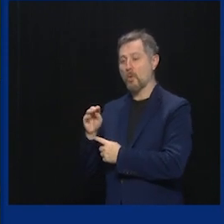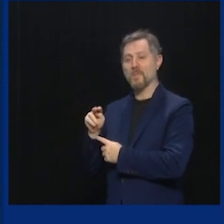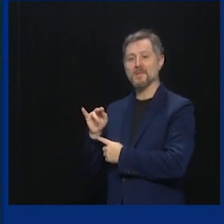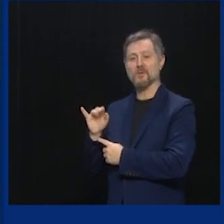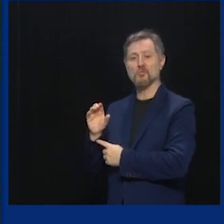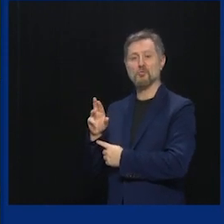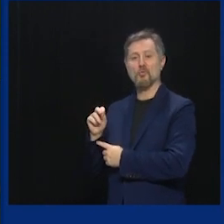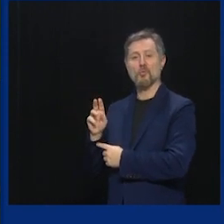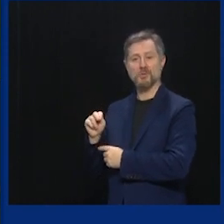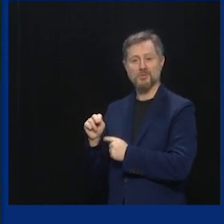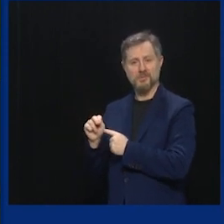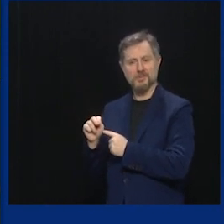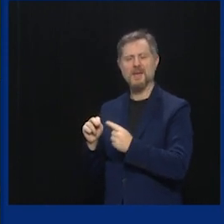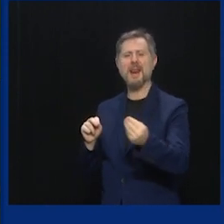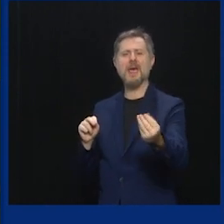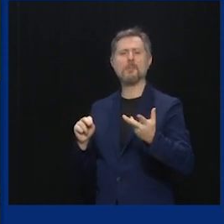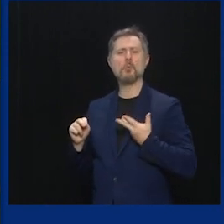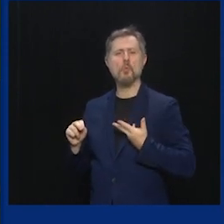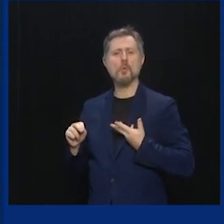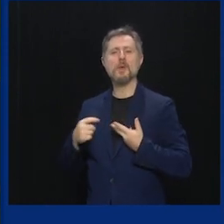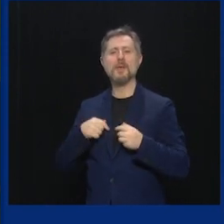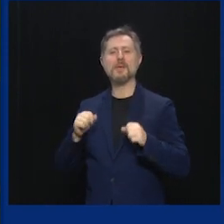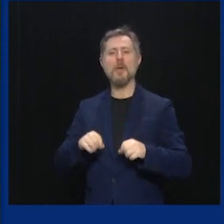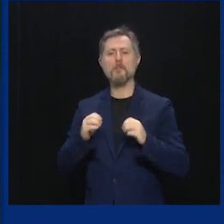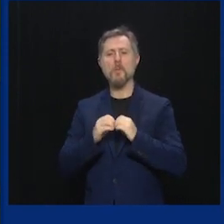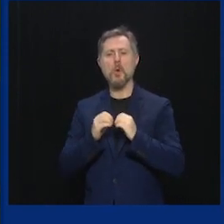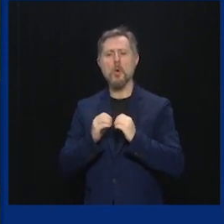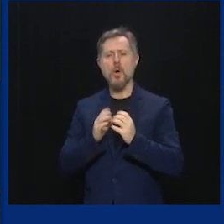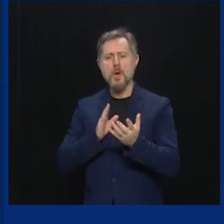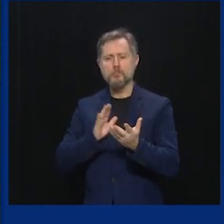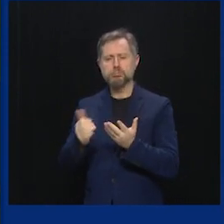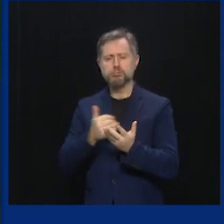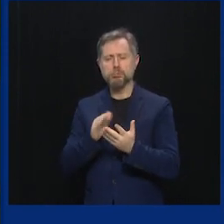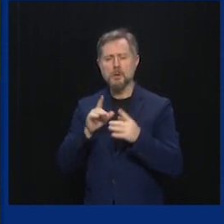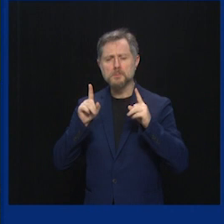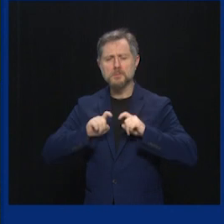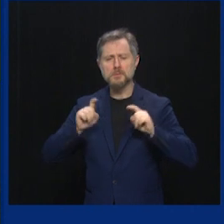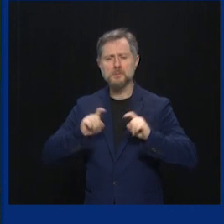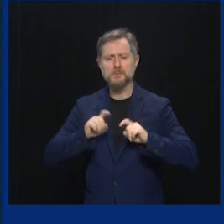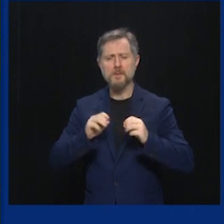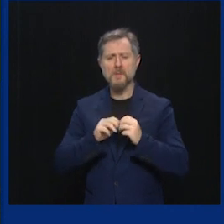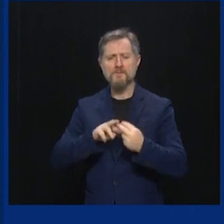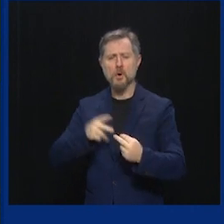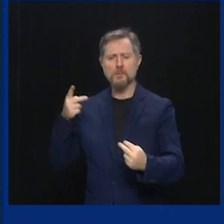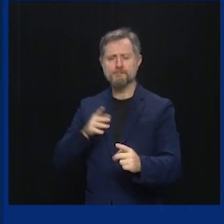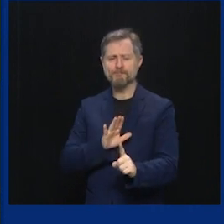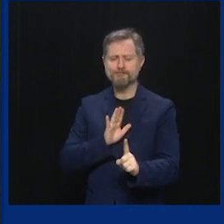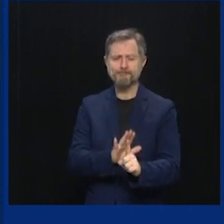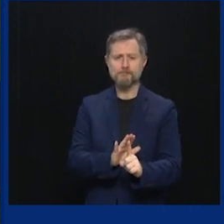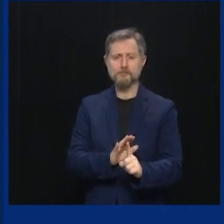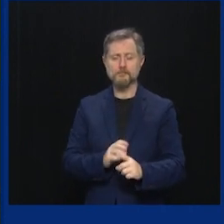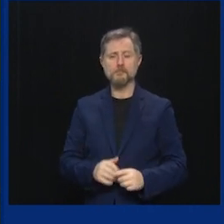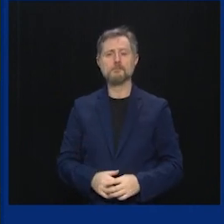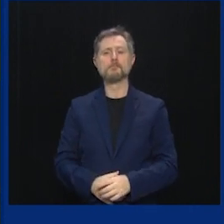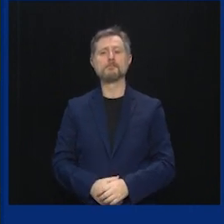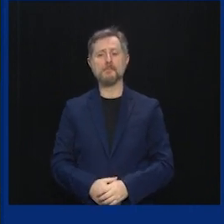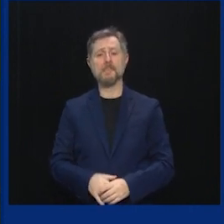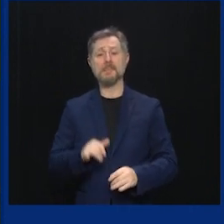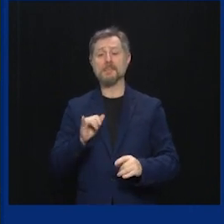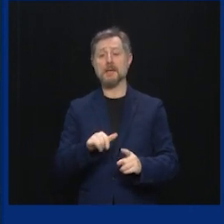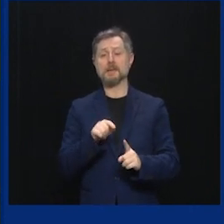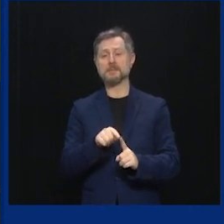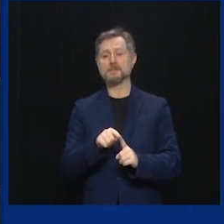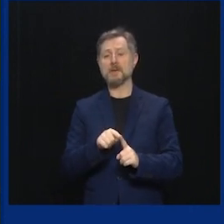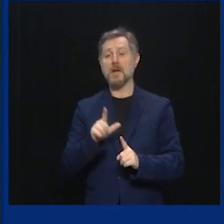then expedite sequencing to specifically identify whether or not it really was. Now, this is only a small number of labs that use tests to do